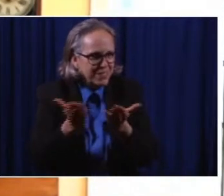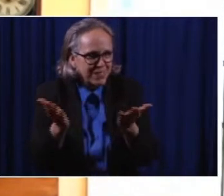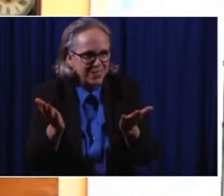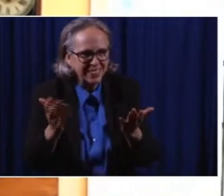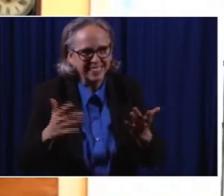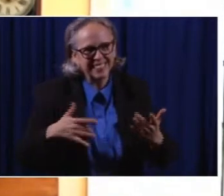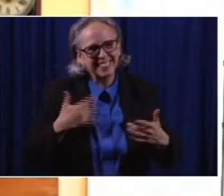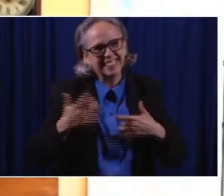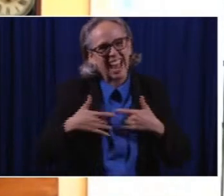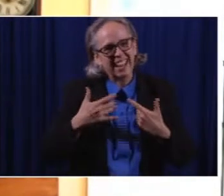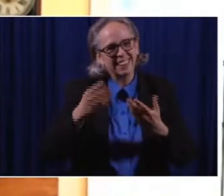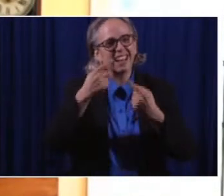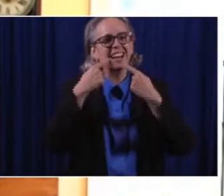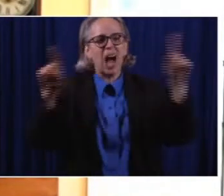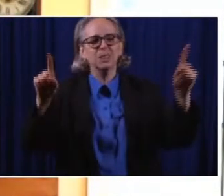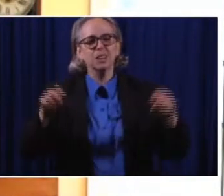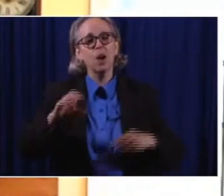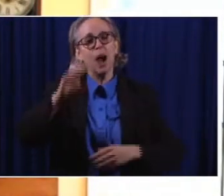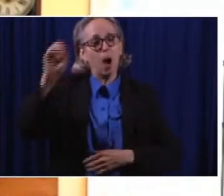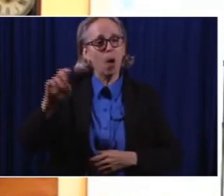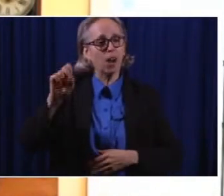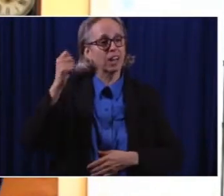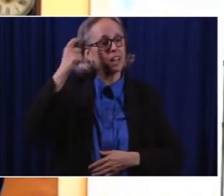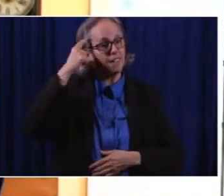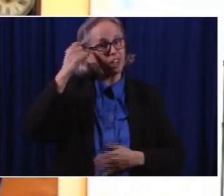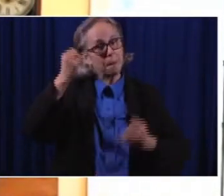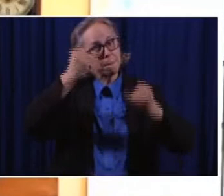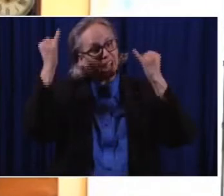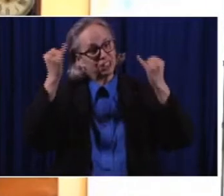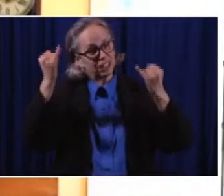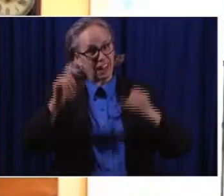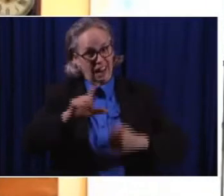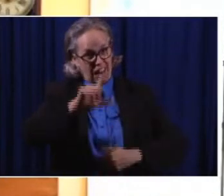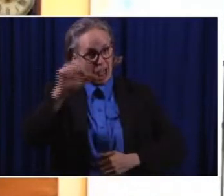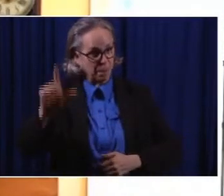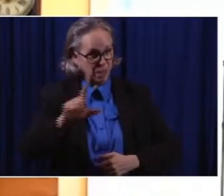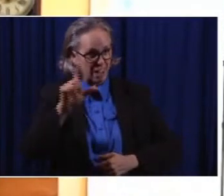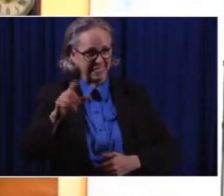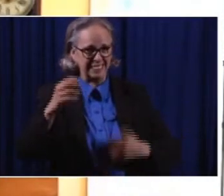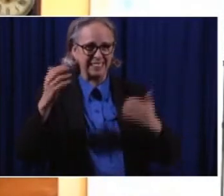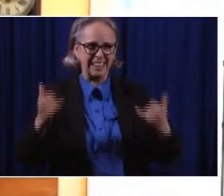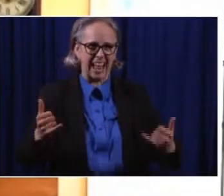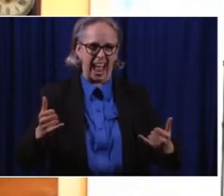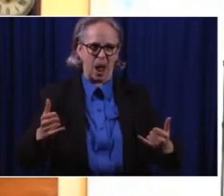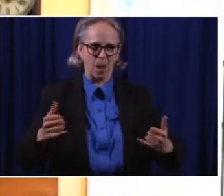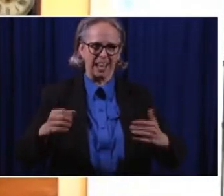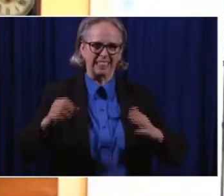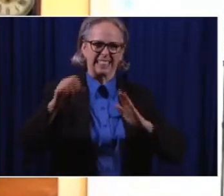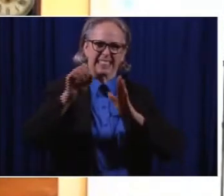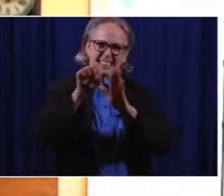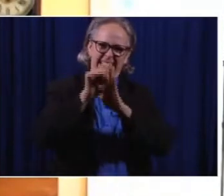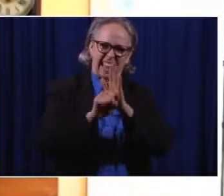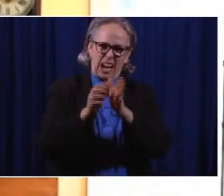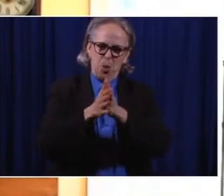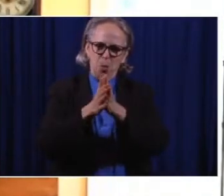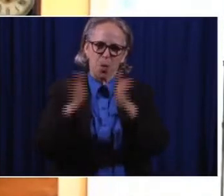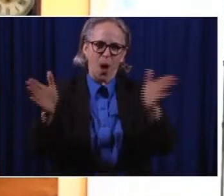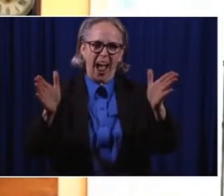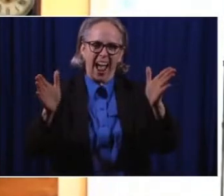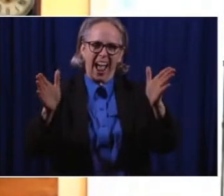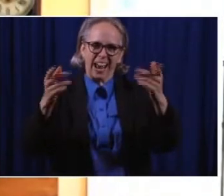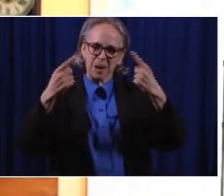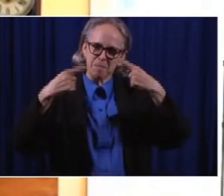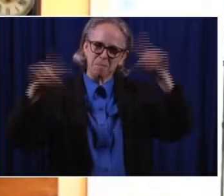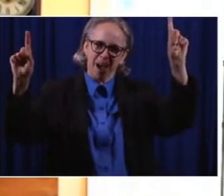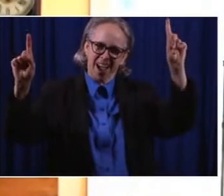Governor's Imagination Library is now, as of this week, statewide, which means that every child from the time